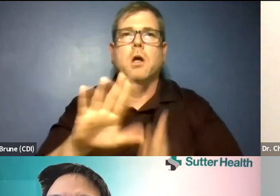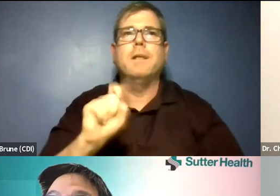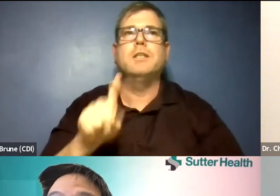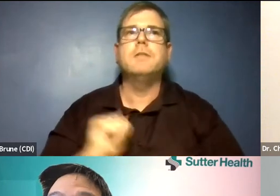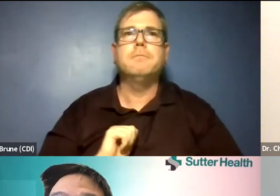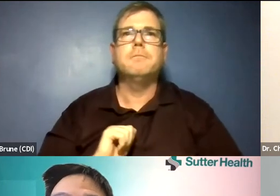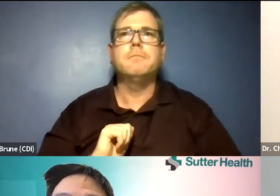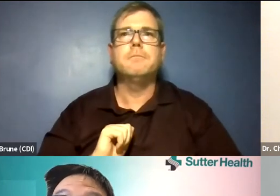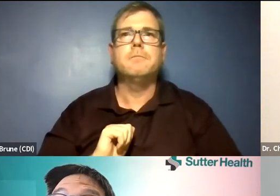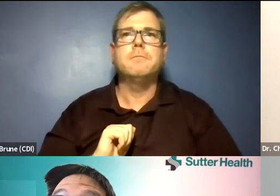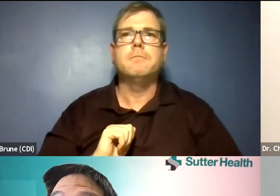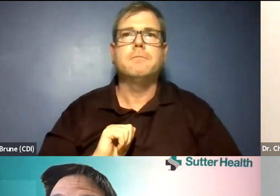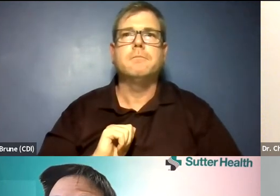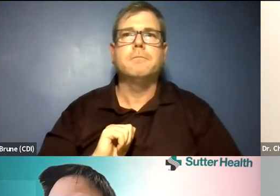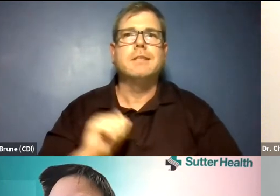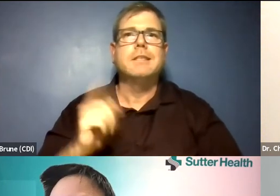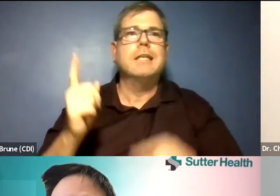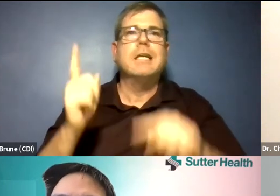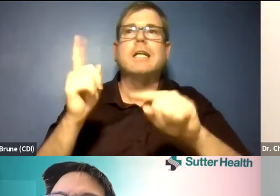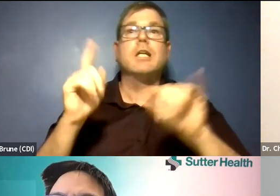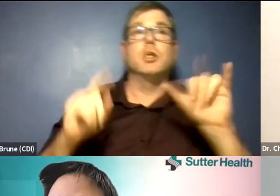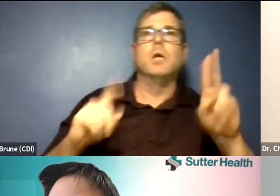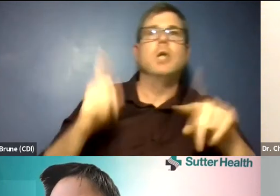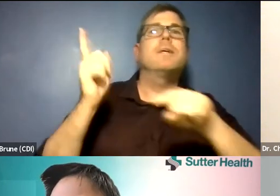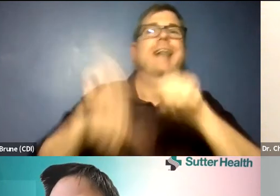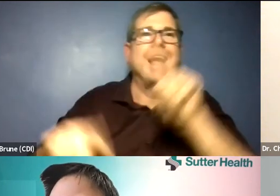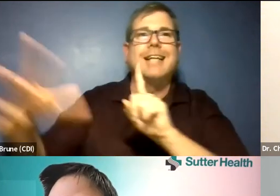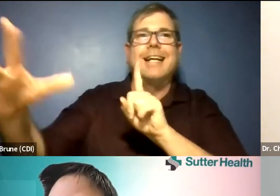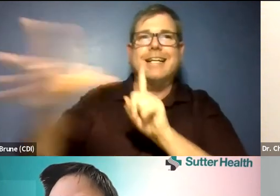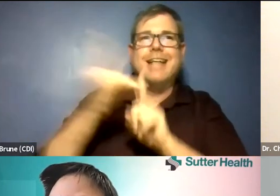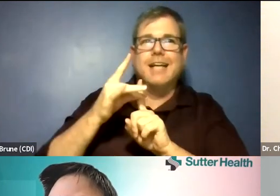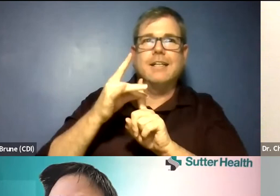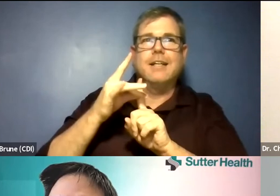You don't catch COVID from getting the vaccine. Impossible.